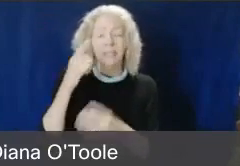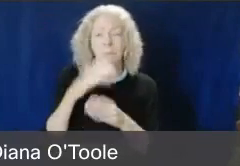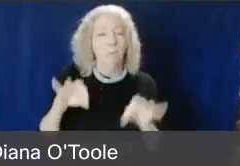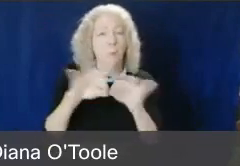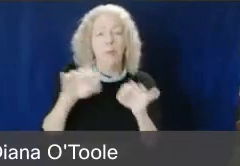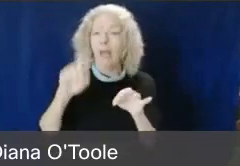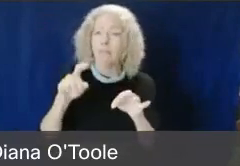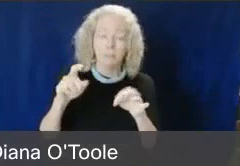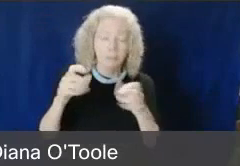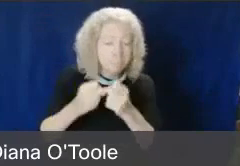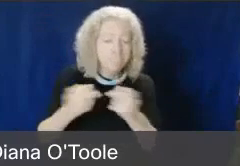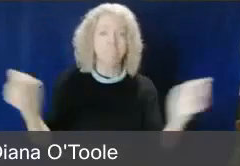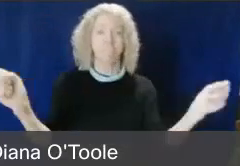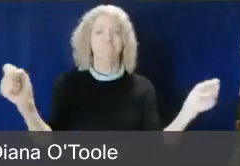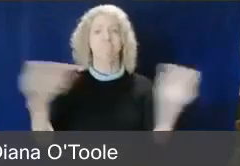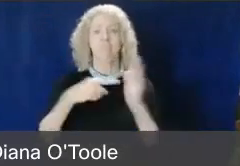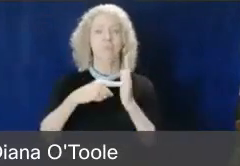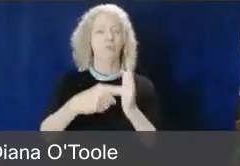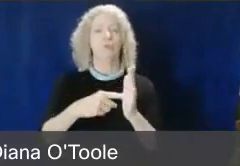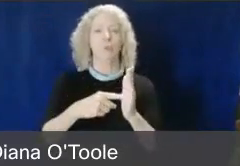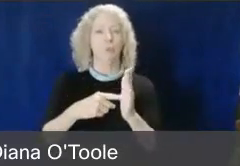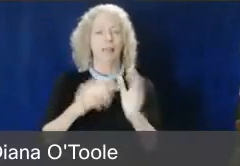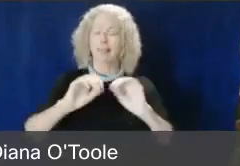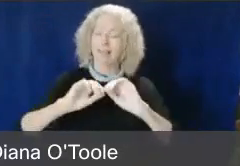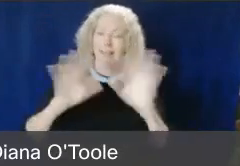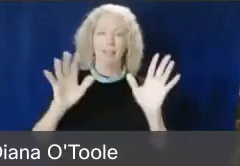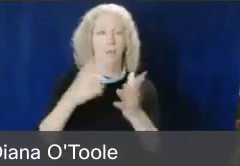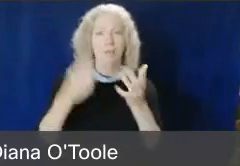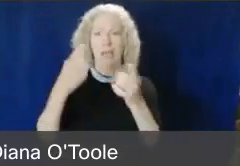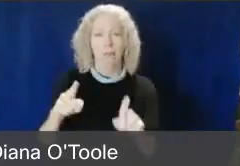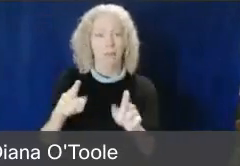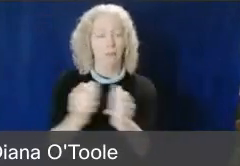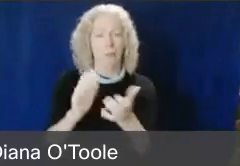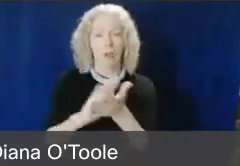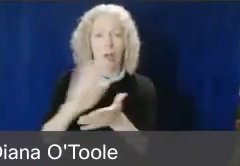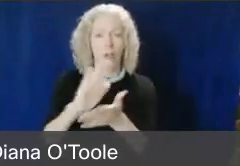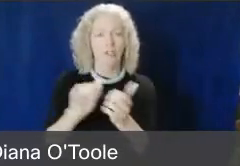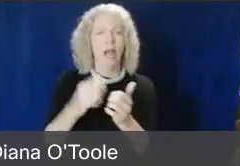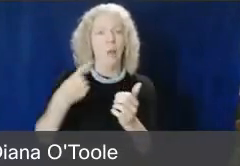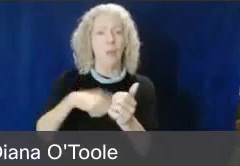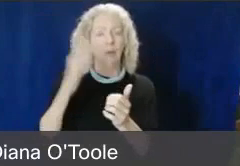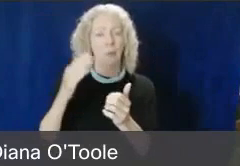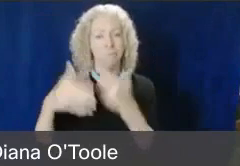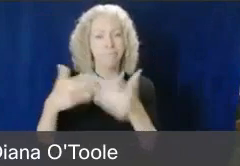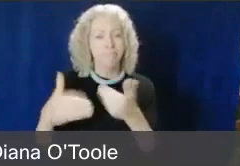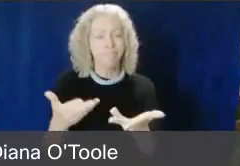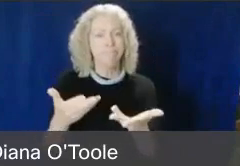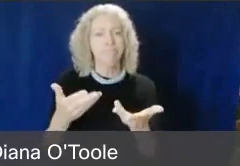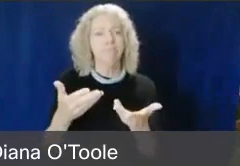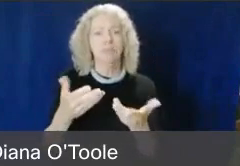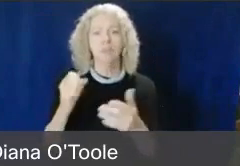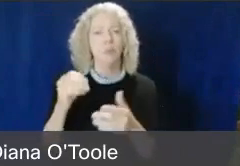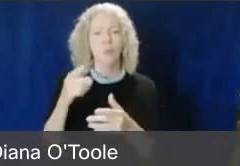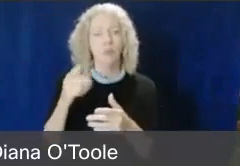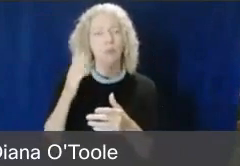really straight and clear with the college about what we're doing and how we're doing it. So by providing the same information in the